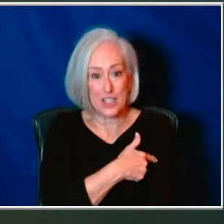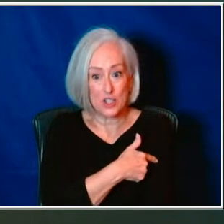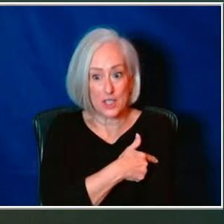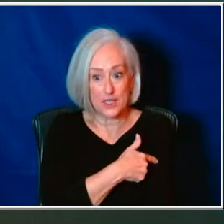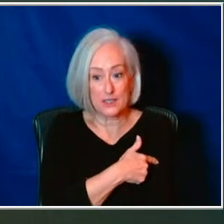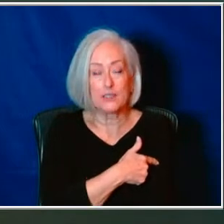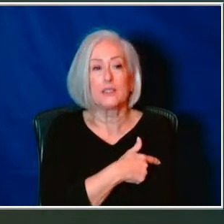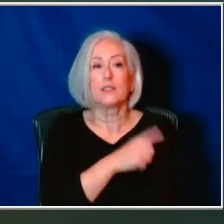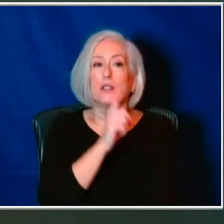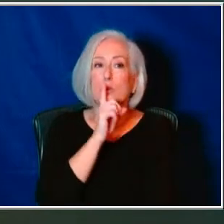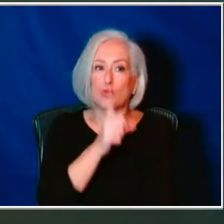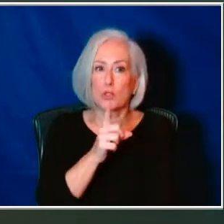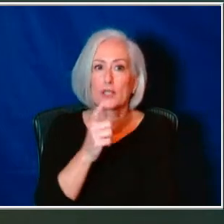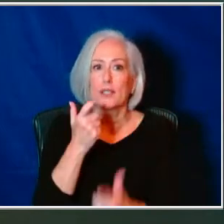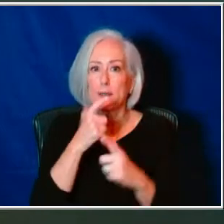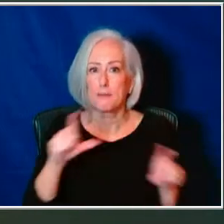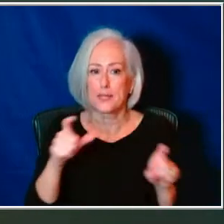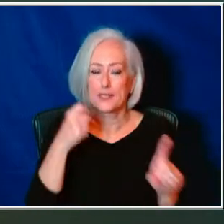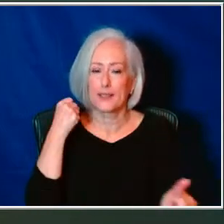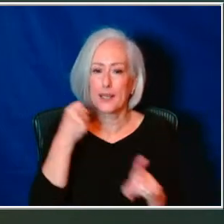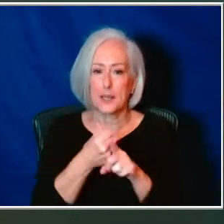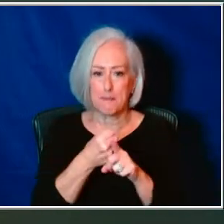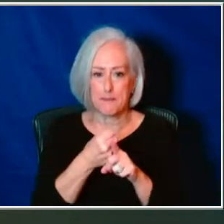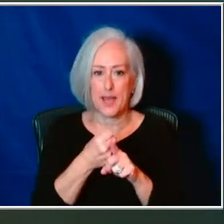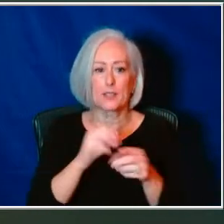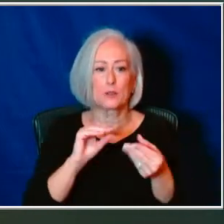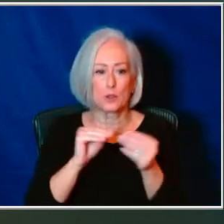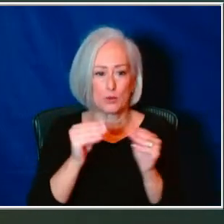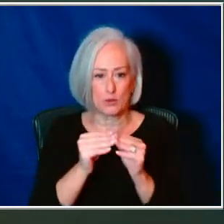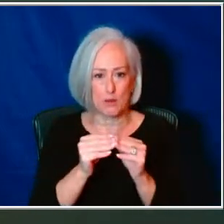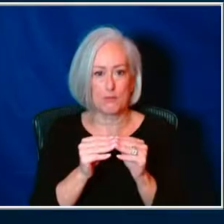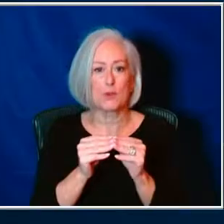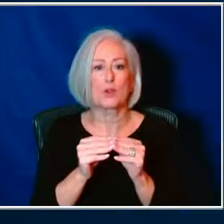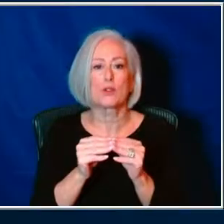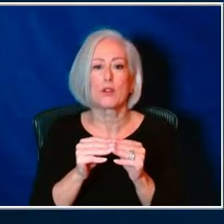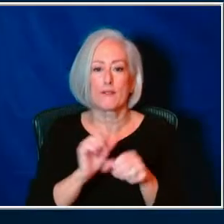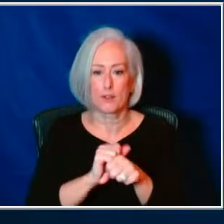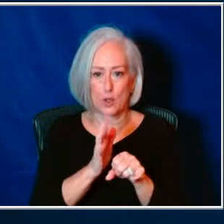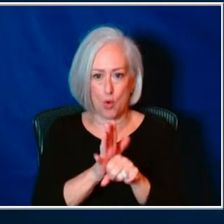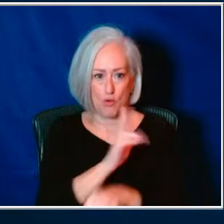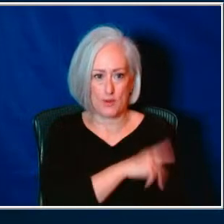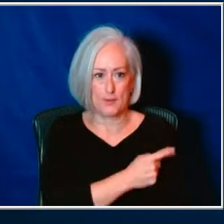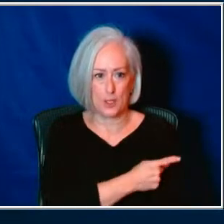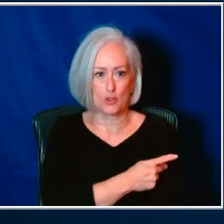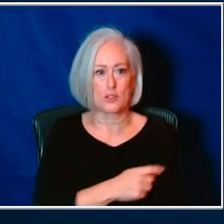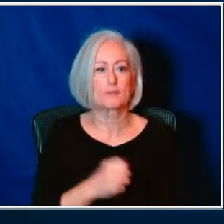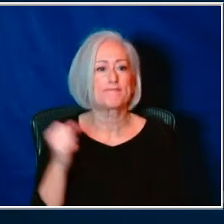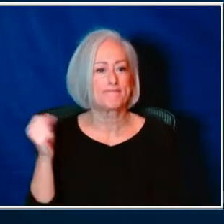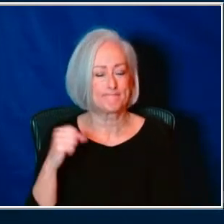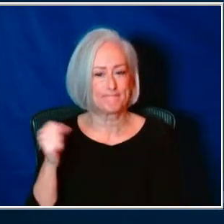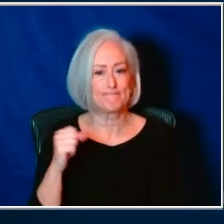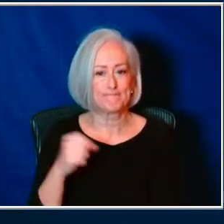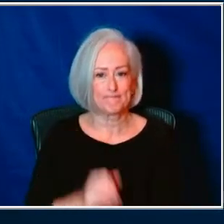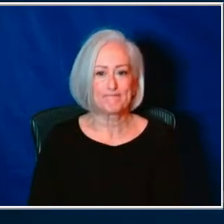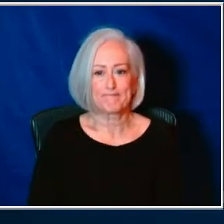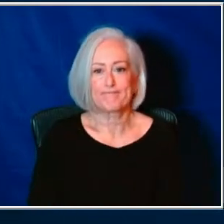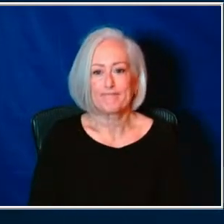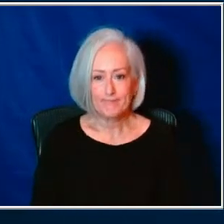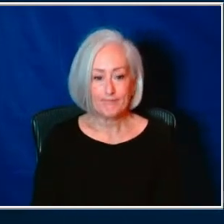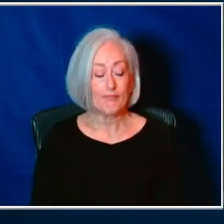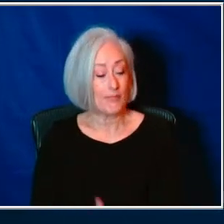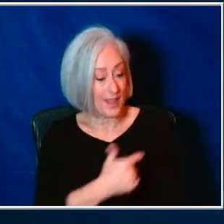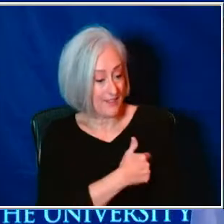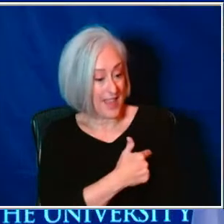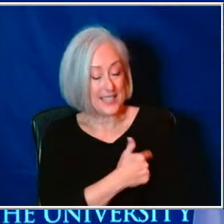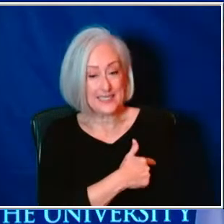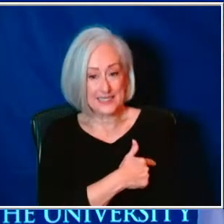huge difference in our COVID numbers right now. Yeah, that is absolutely right. Vaccines, being up to date with